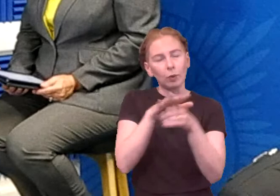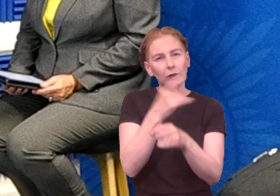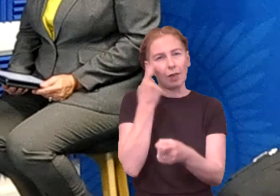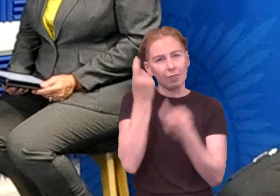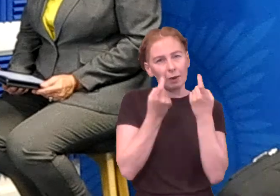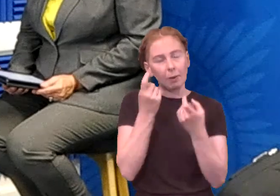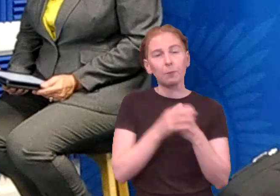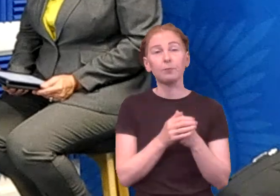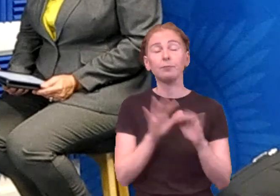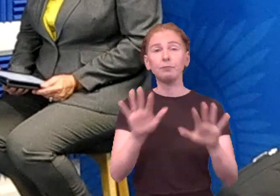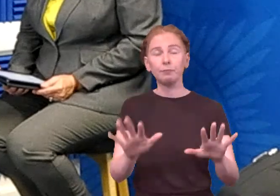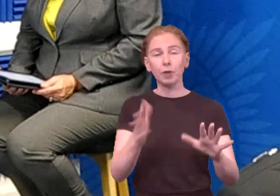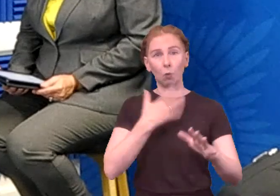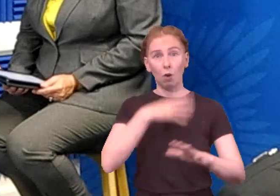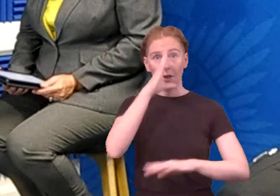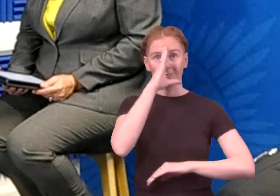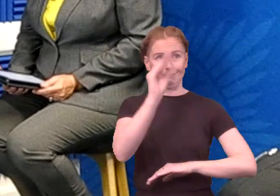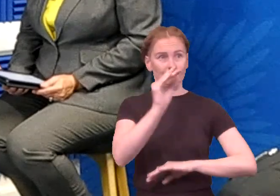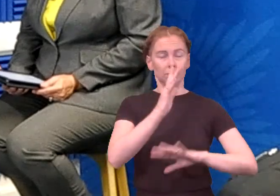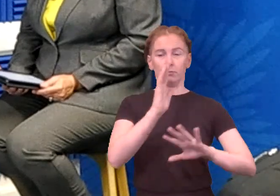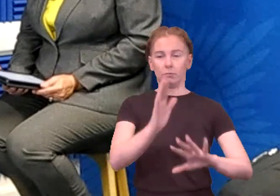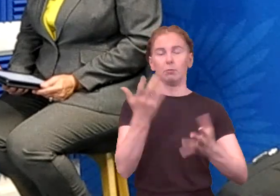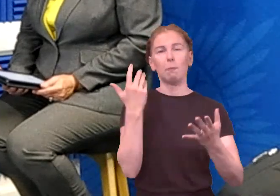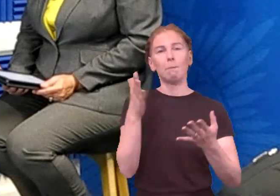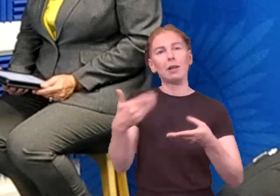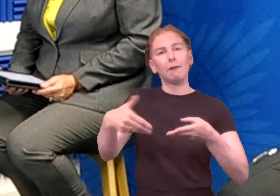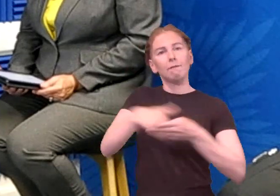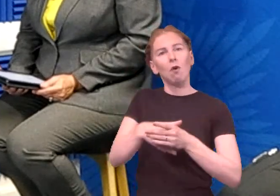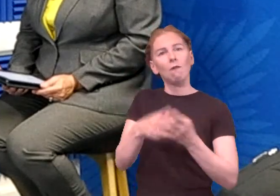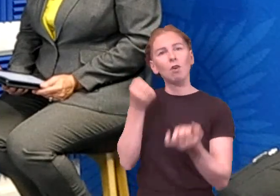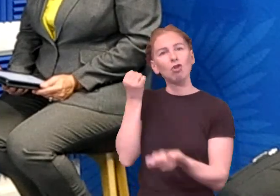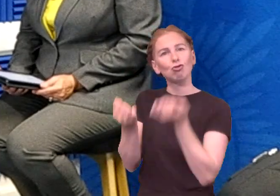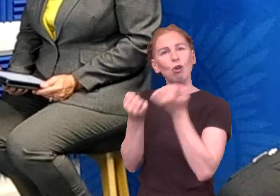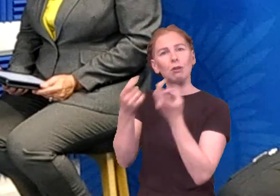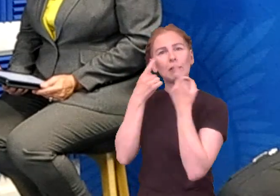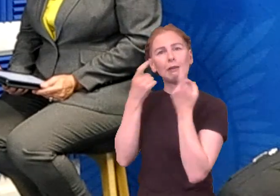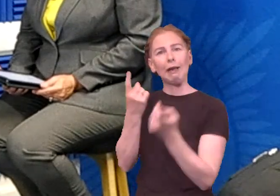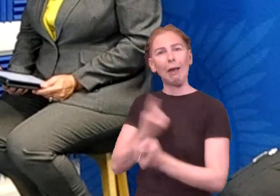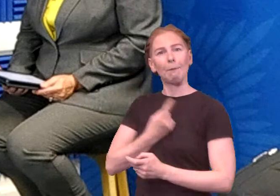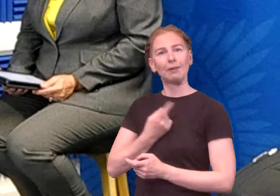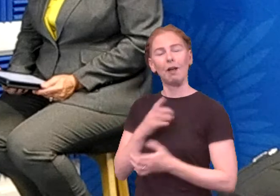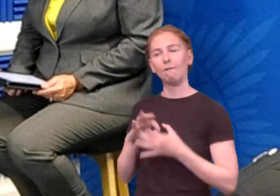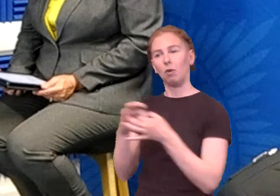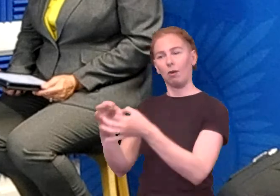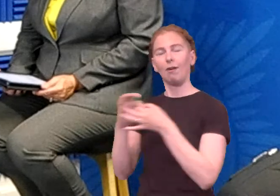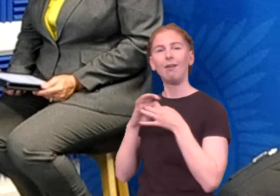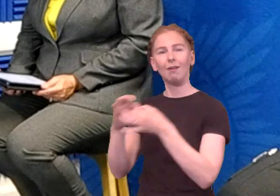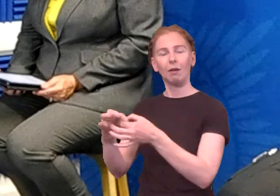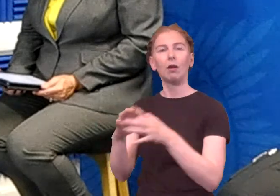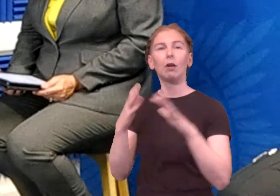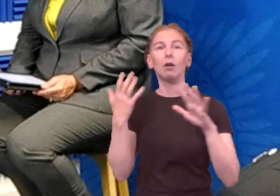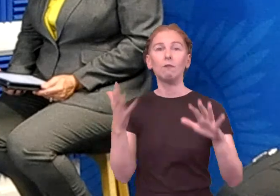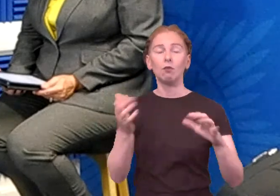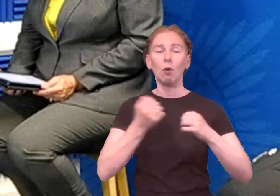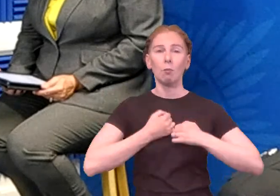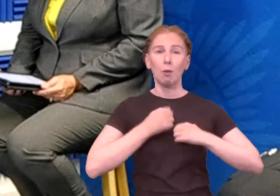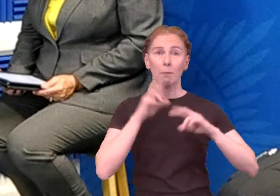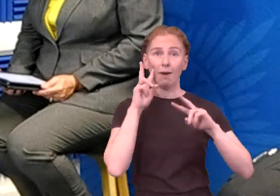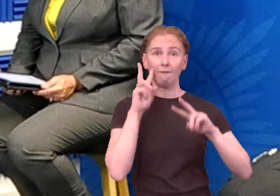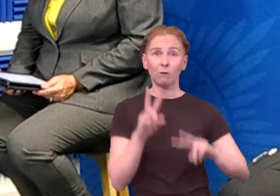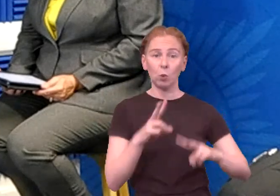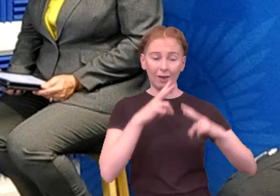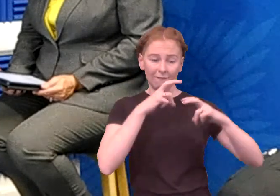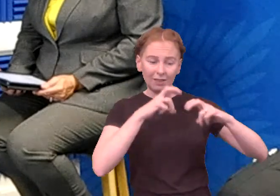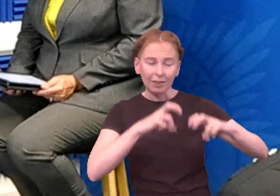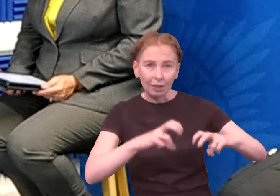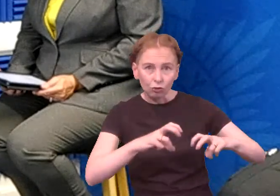having worked with Justice and Care, certainly for the last couple of years that I've been in Surrey, from an investigator's point of view or detective's point of view, in